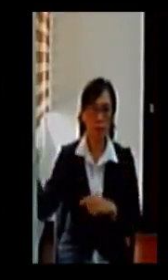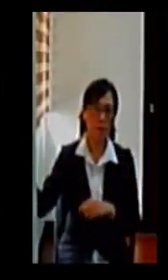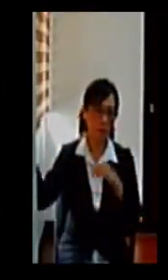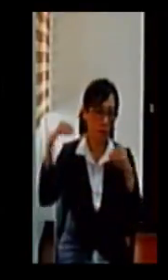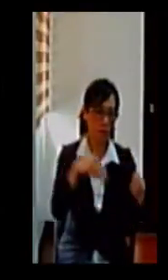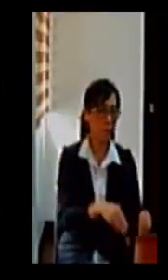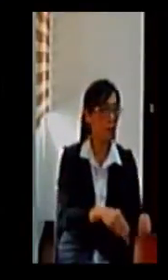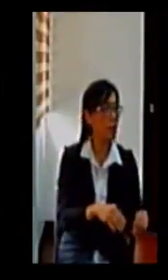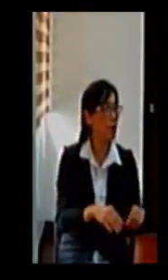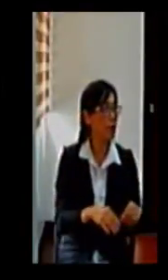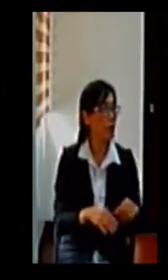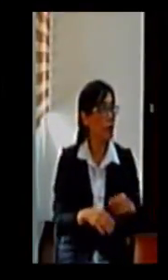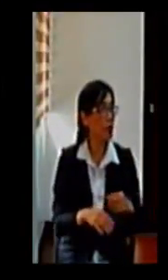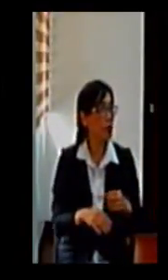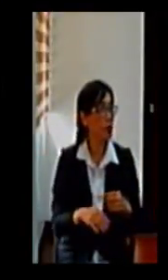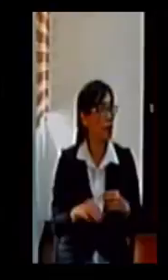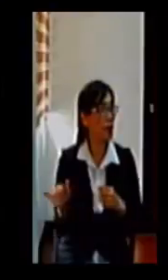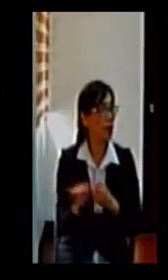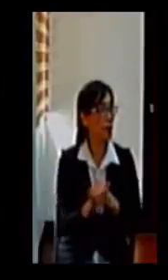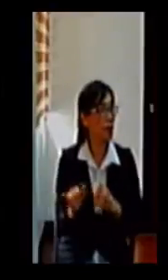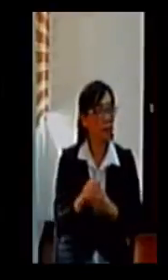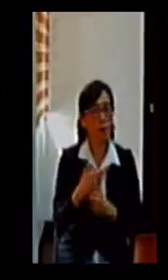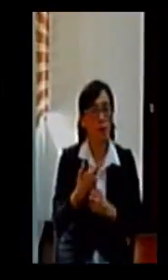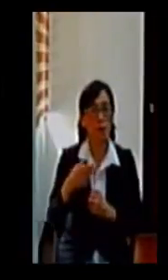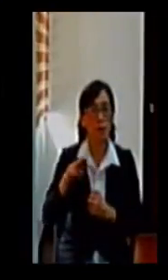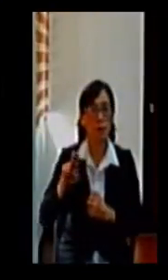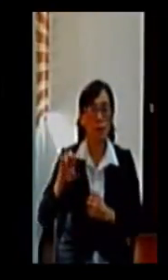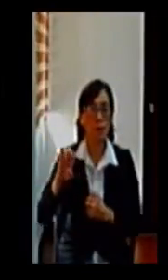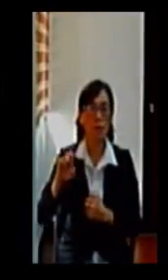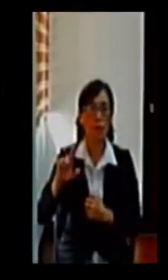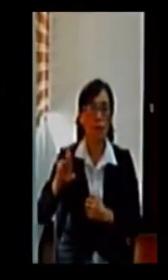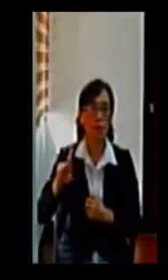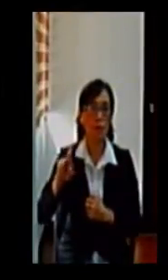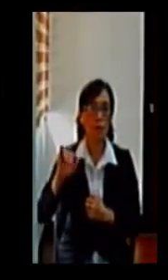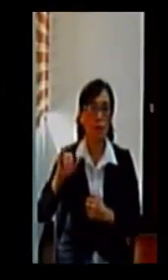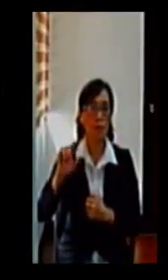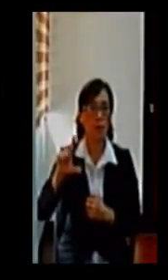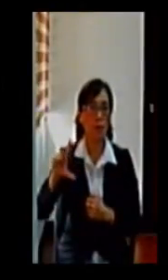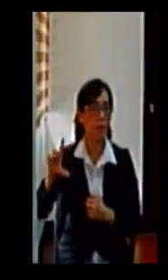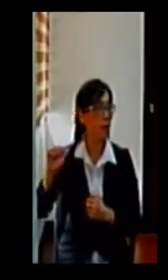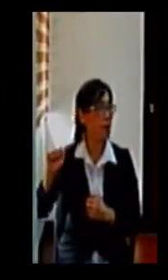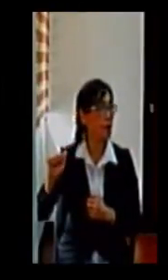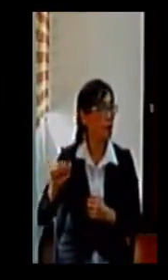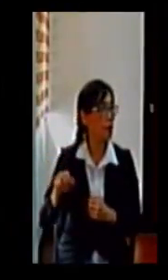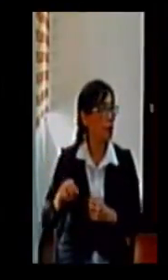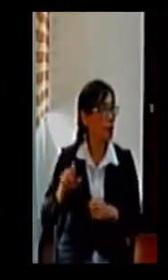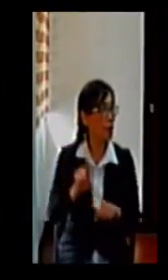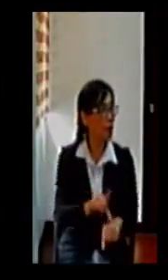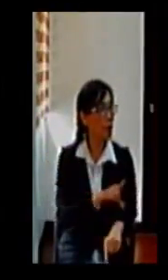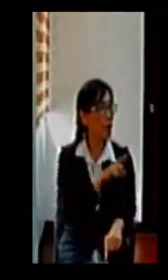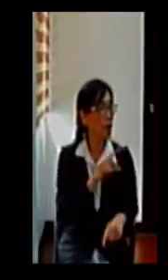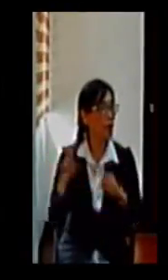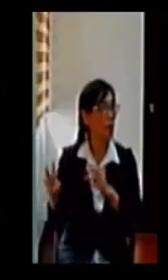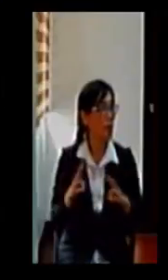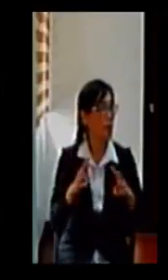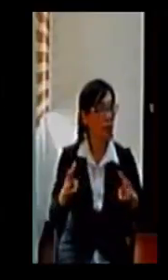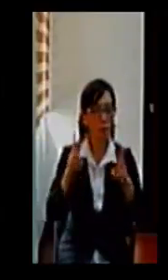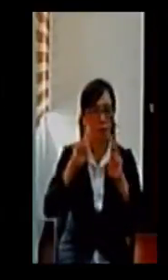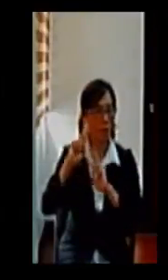parang guerrilla to the high elevation. I think these are. It's a long-winded answer,